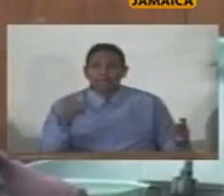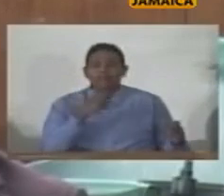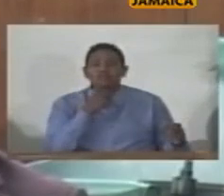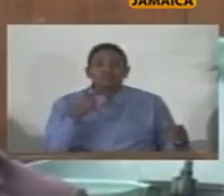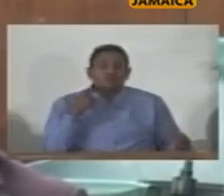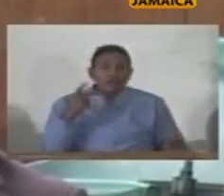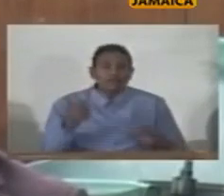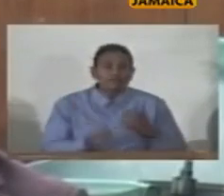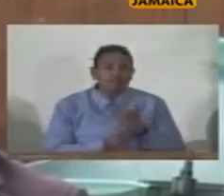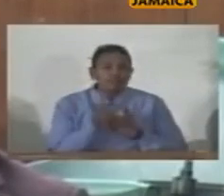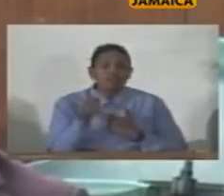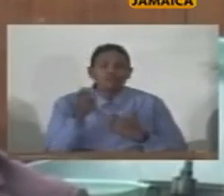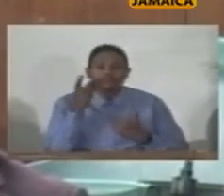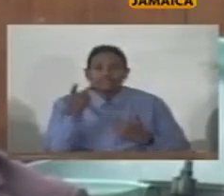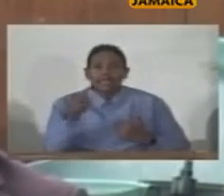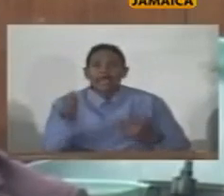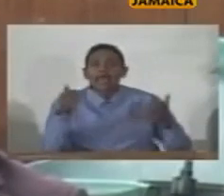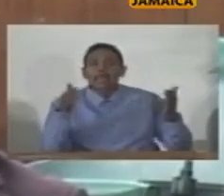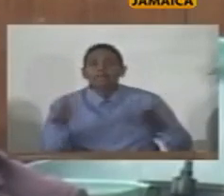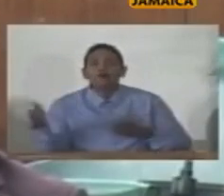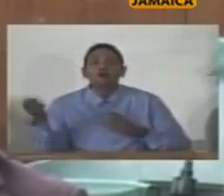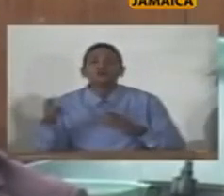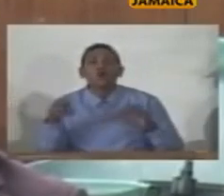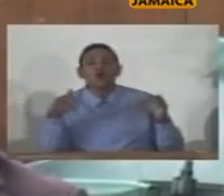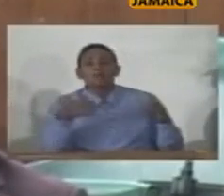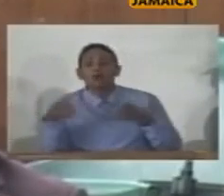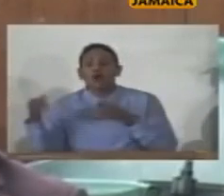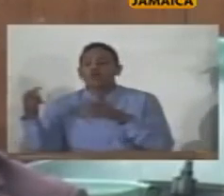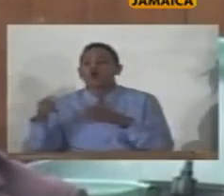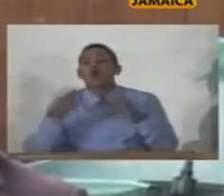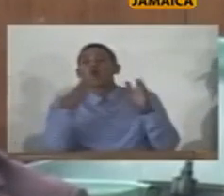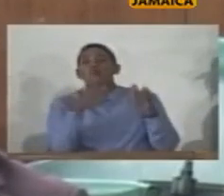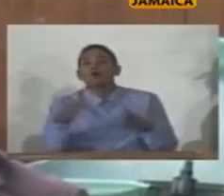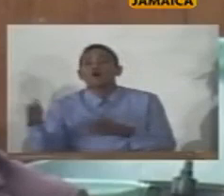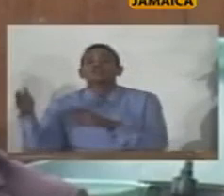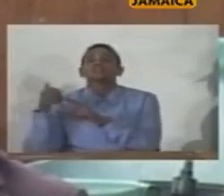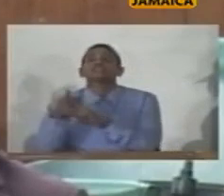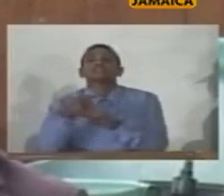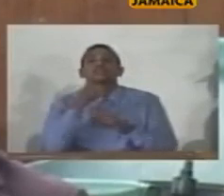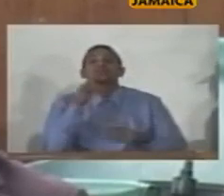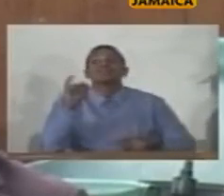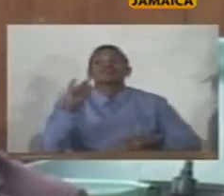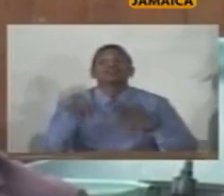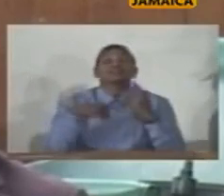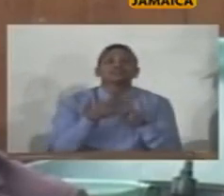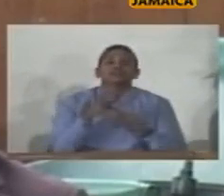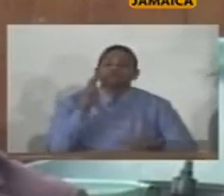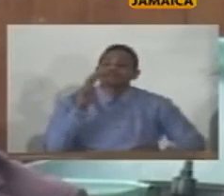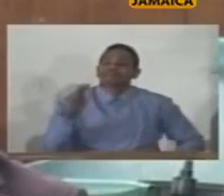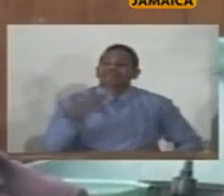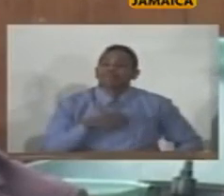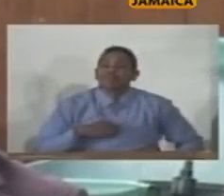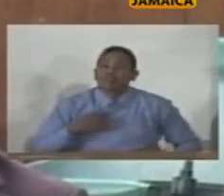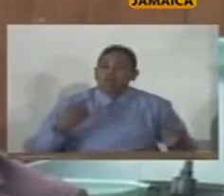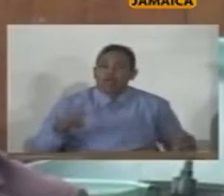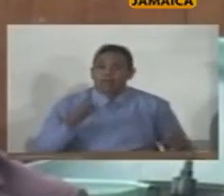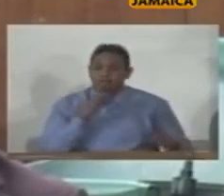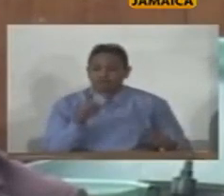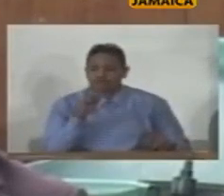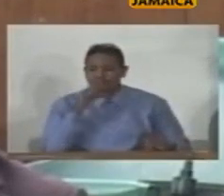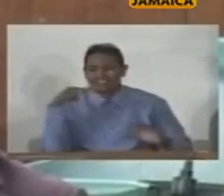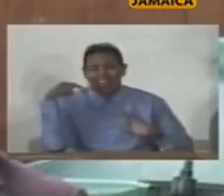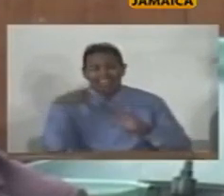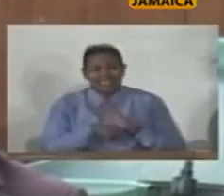by any person or body or persons of such a nature and on so extensive